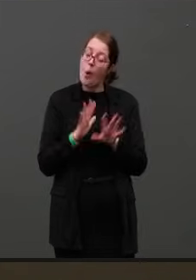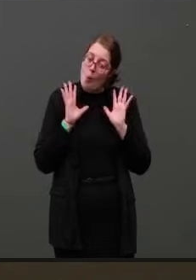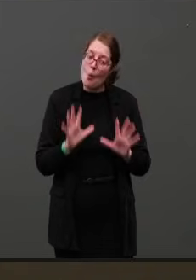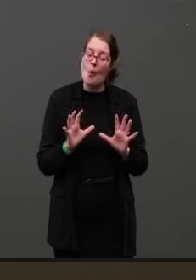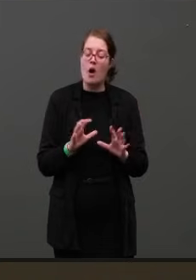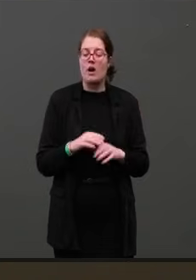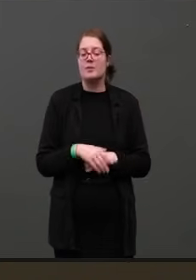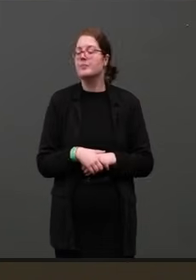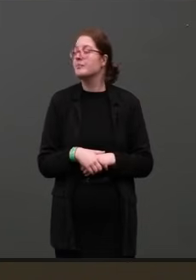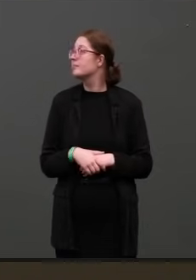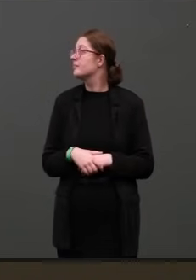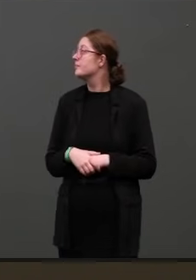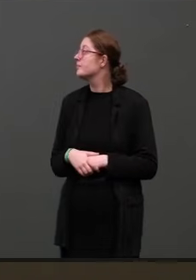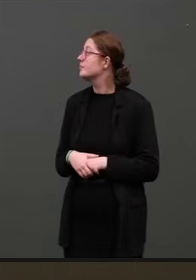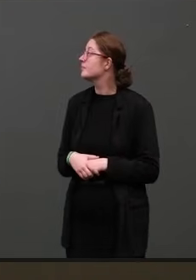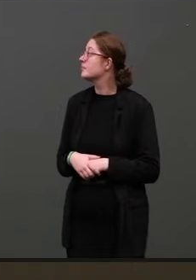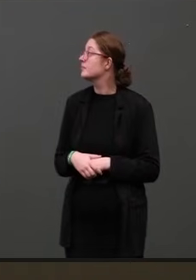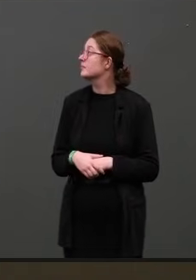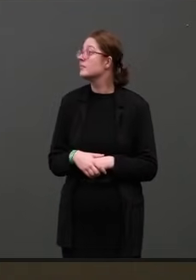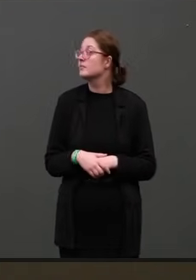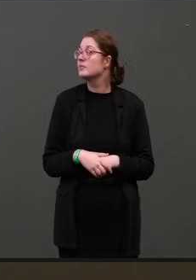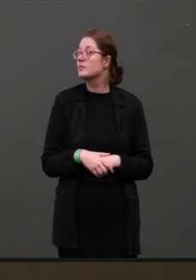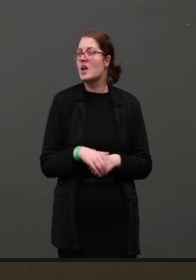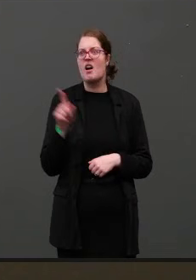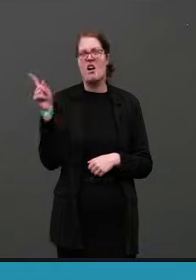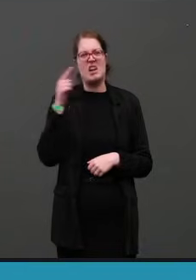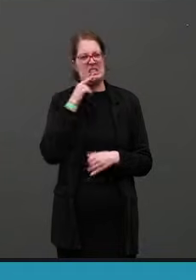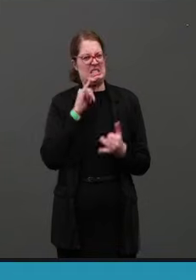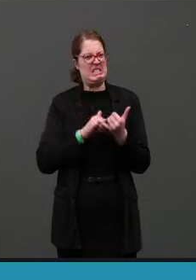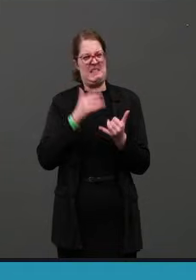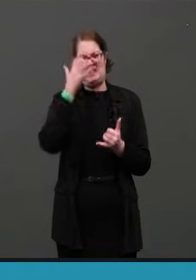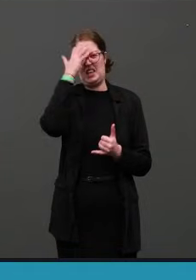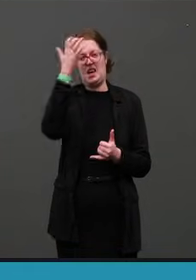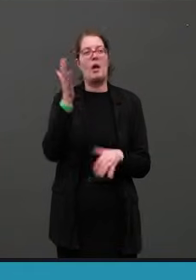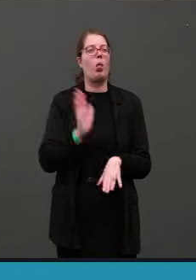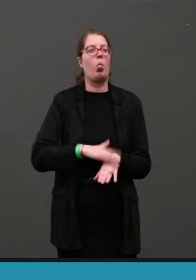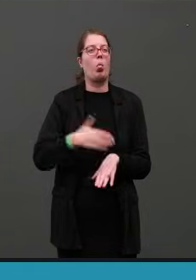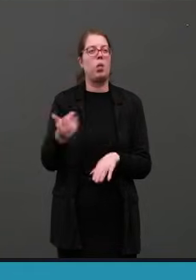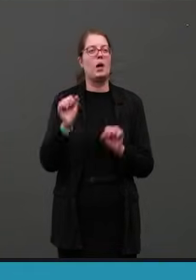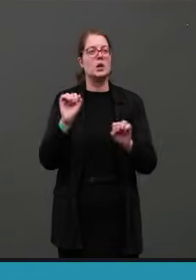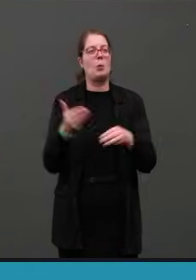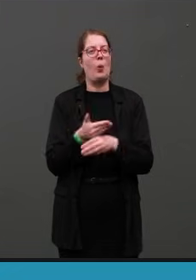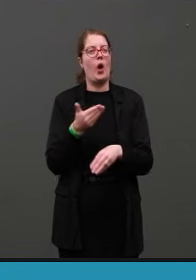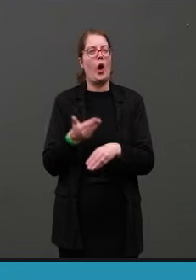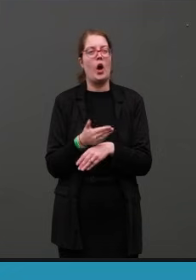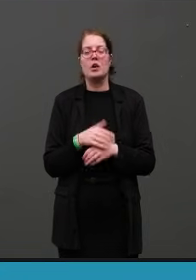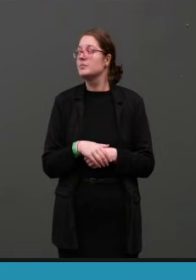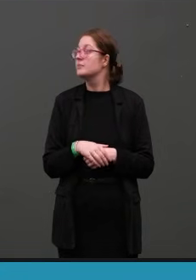And certainly nobody would accuse Stephen King of not caring about his work. Richard Bachman, maybe.